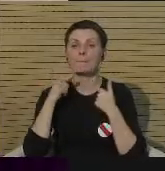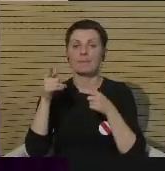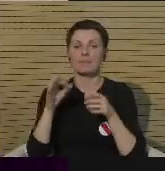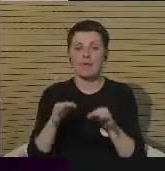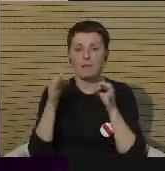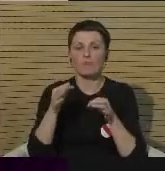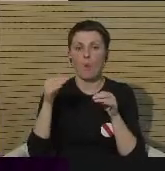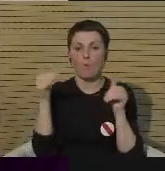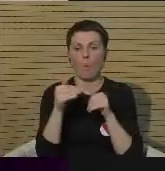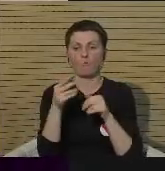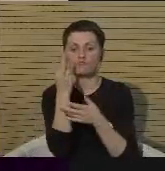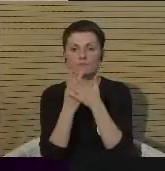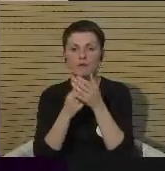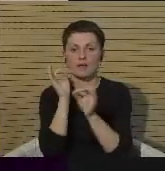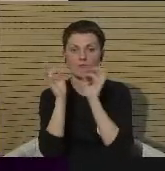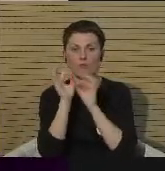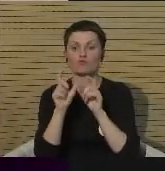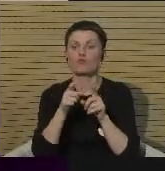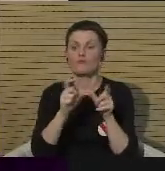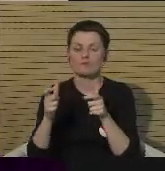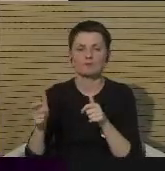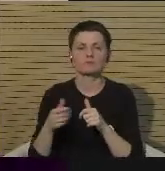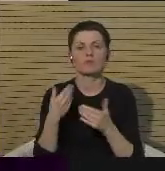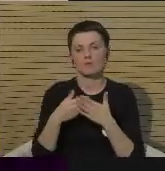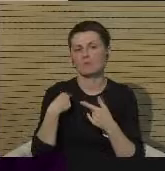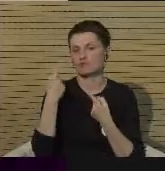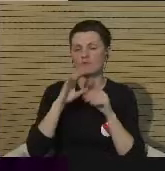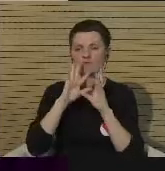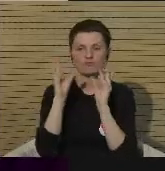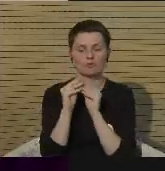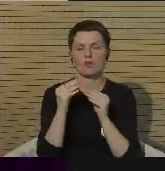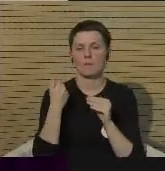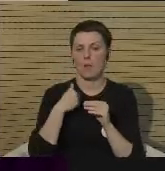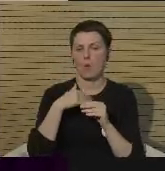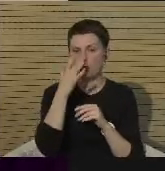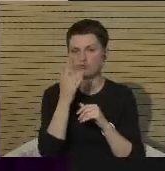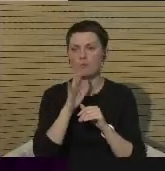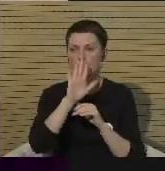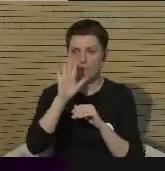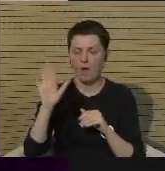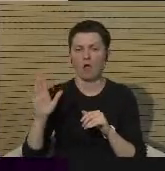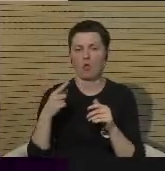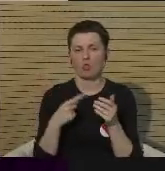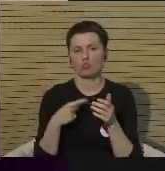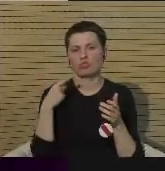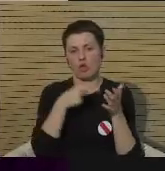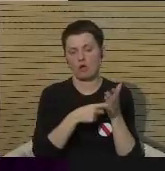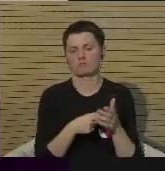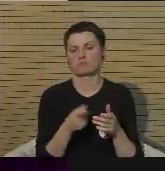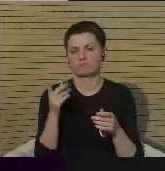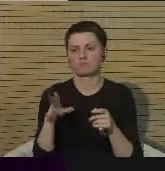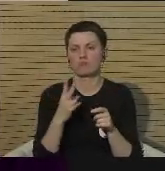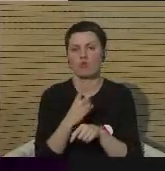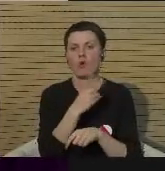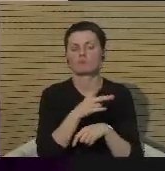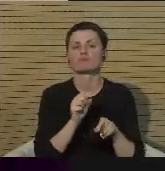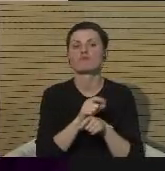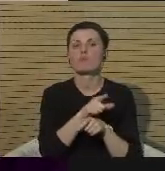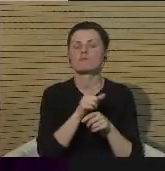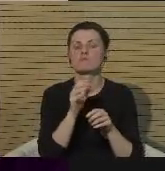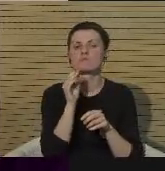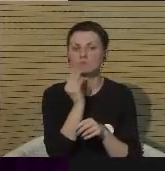we also downloaded, and we are using Telegram. So we are in touch. We are all in touch, and we are in touch. We are in access